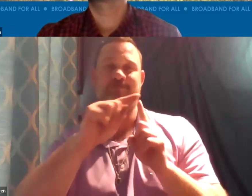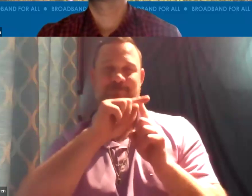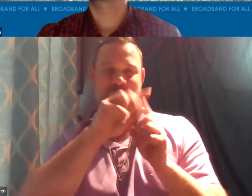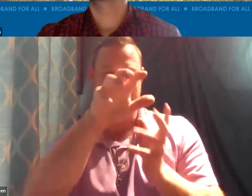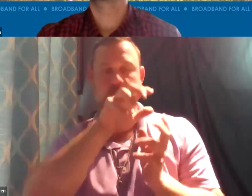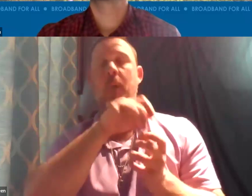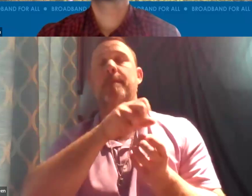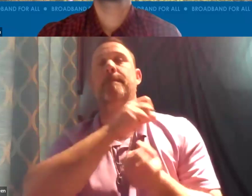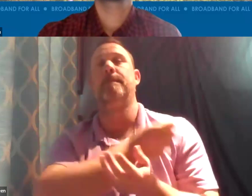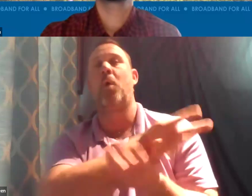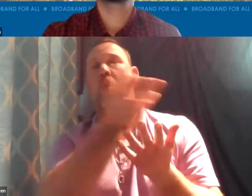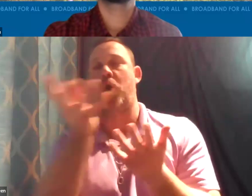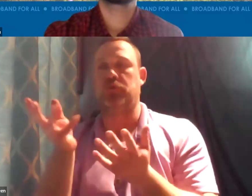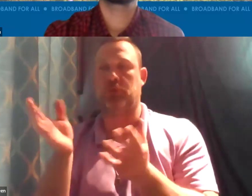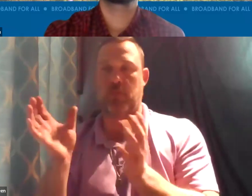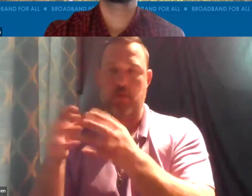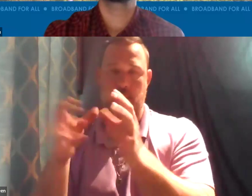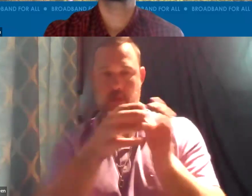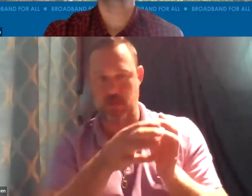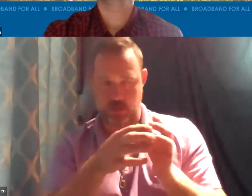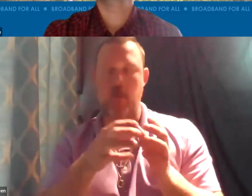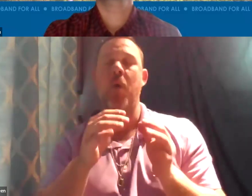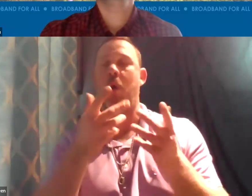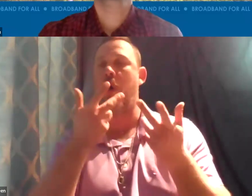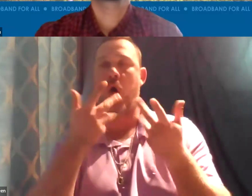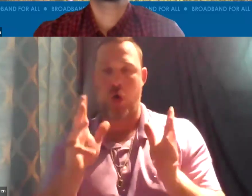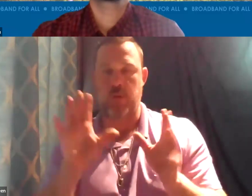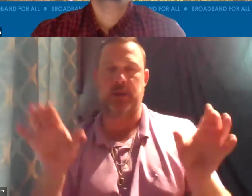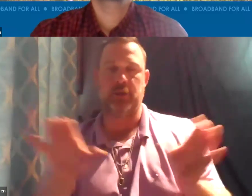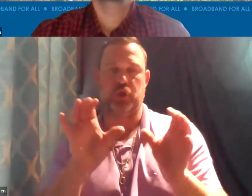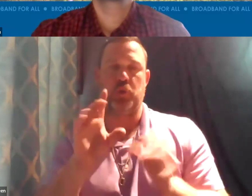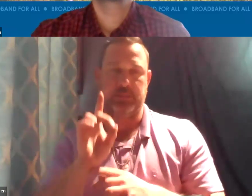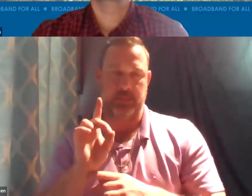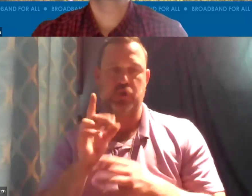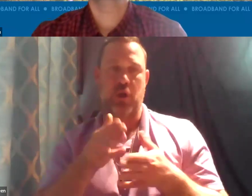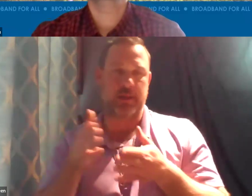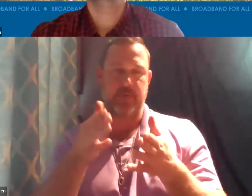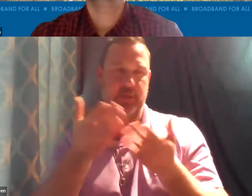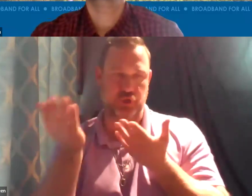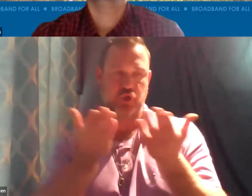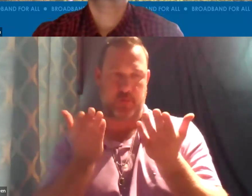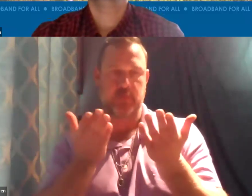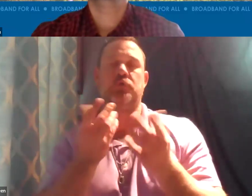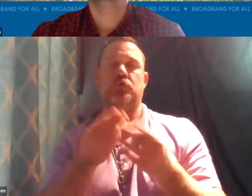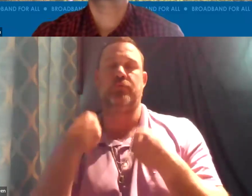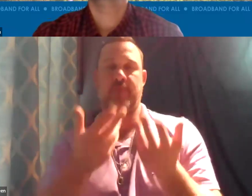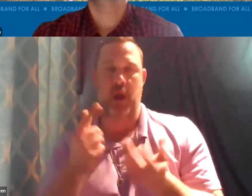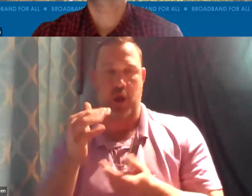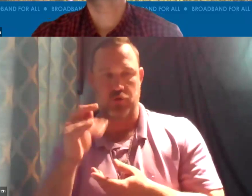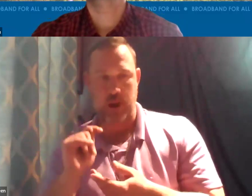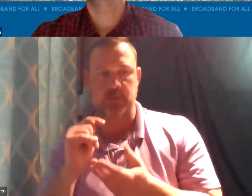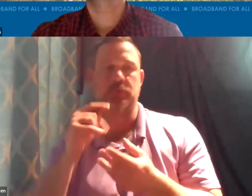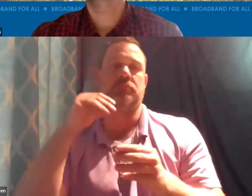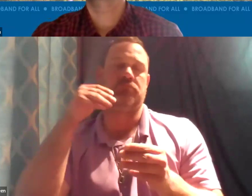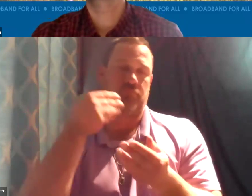of entities across the state that are already doing digital navigation services and to provide grants to coalitions to fund